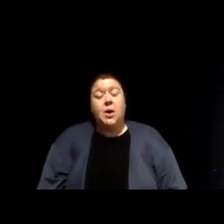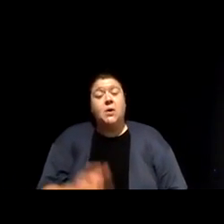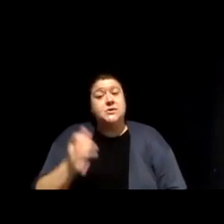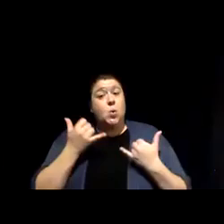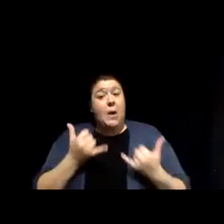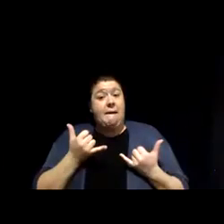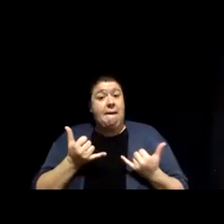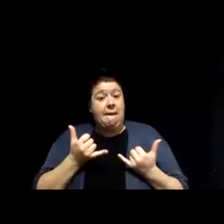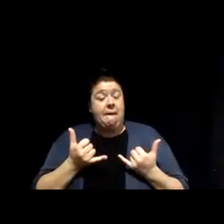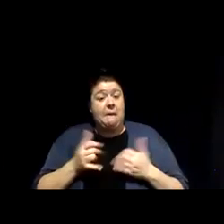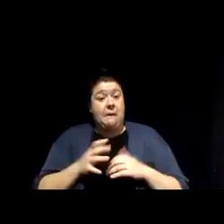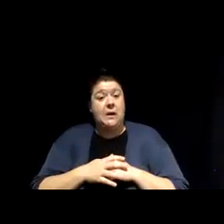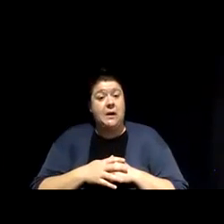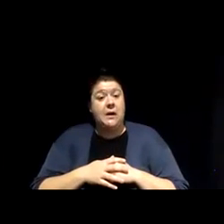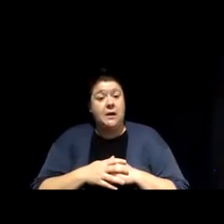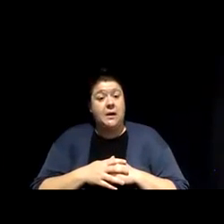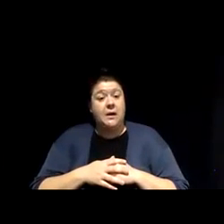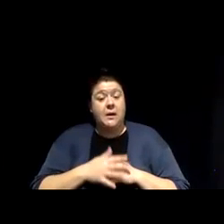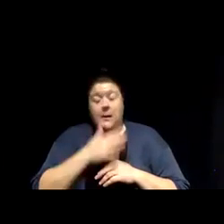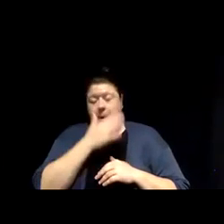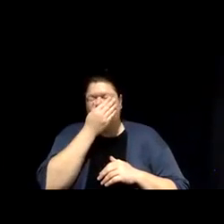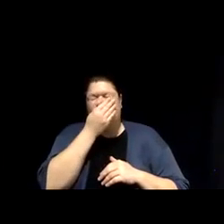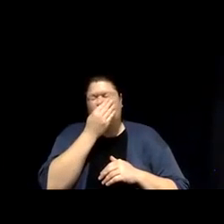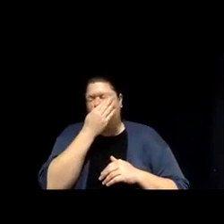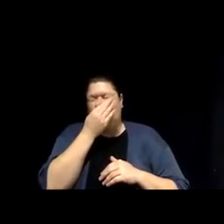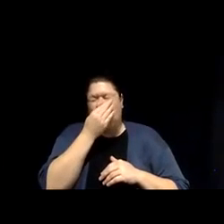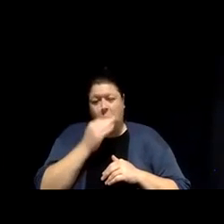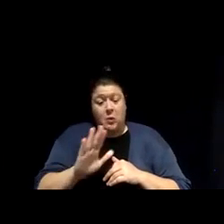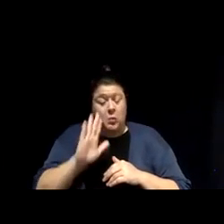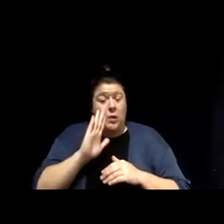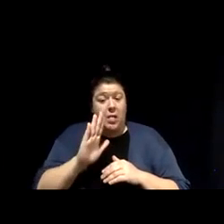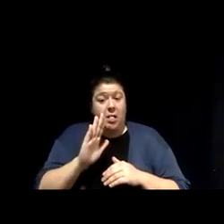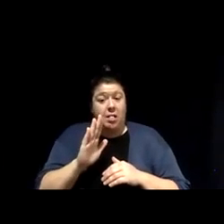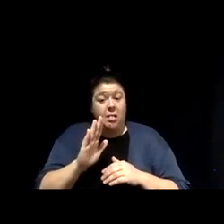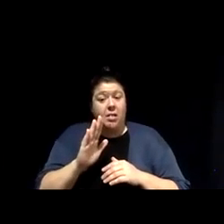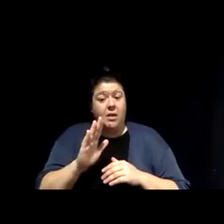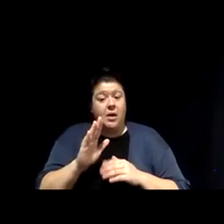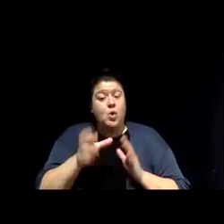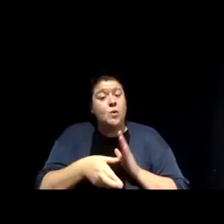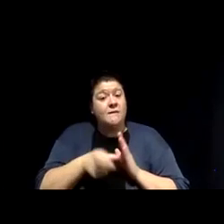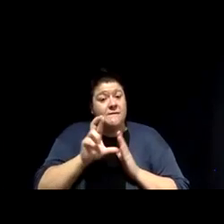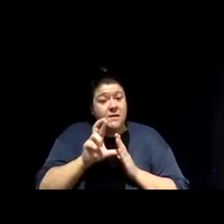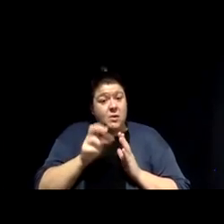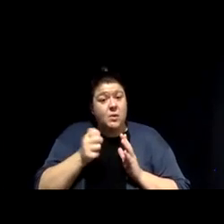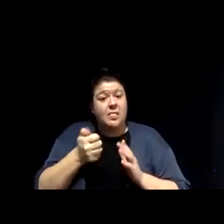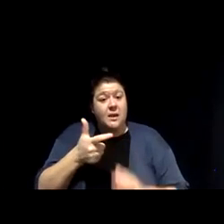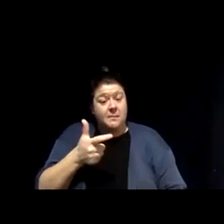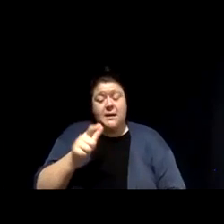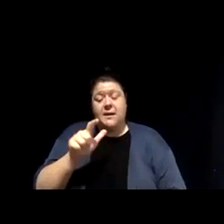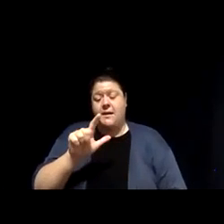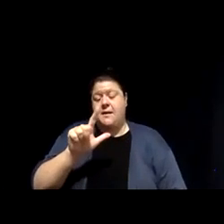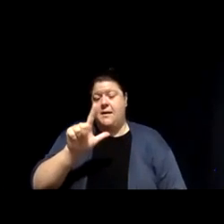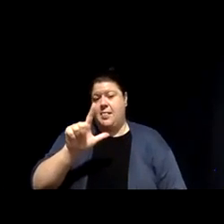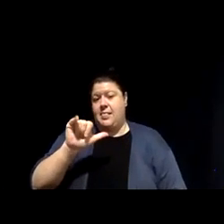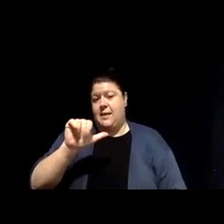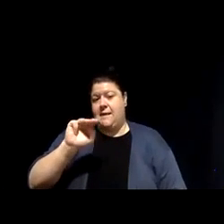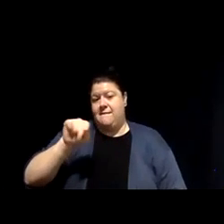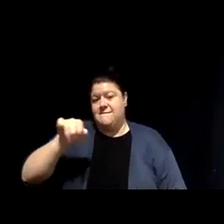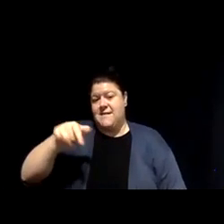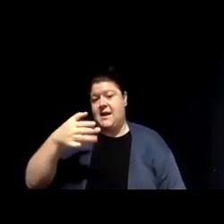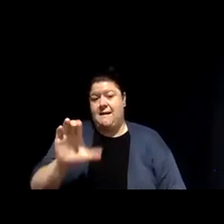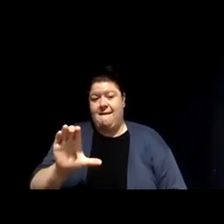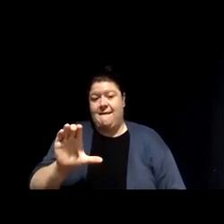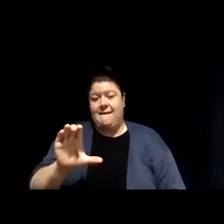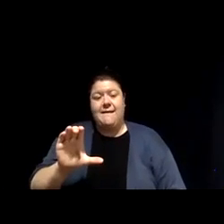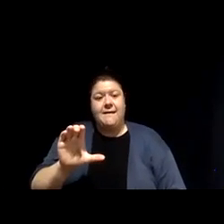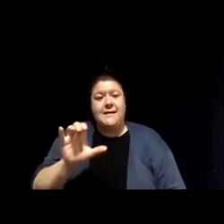now is we are going to go over a little bit about the lymphatic system and the endocrine system.